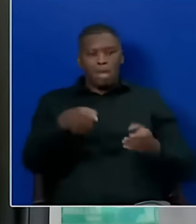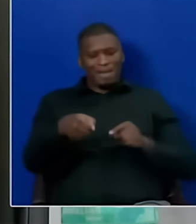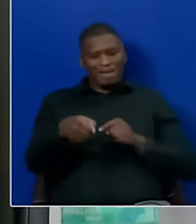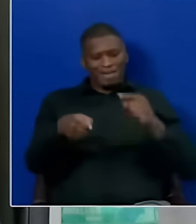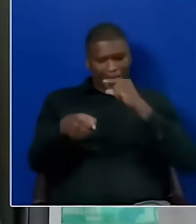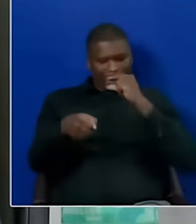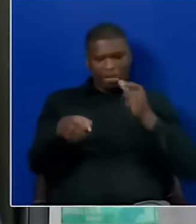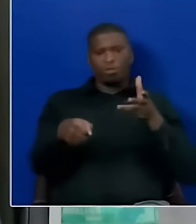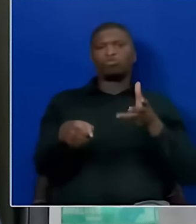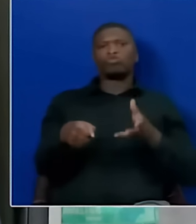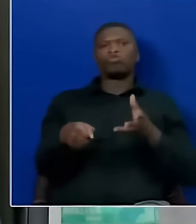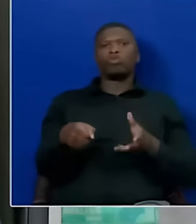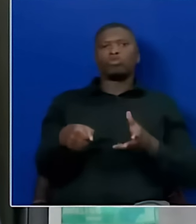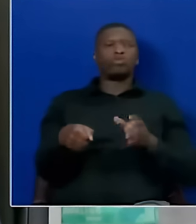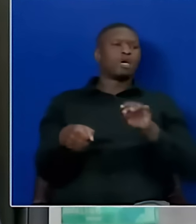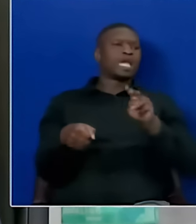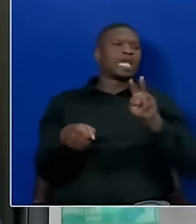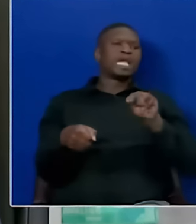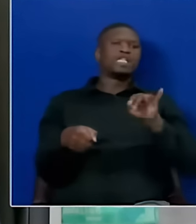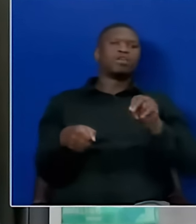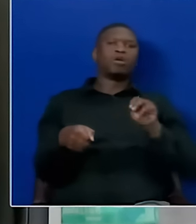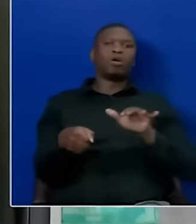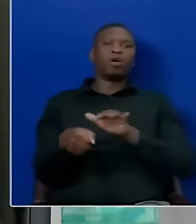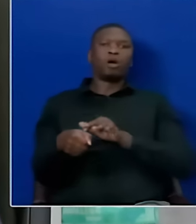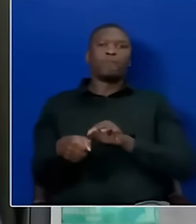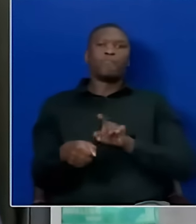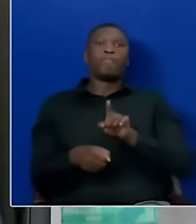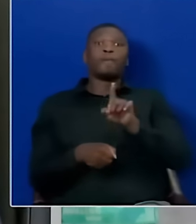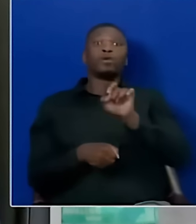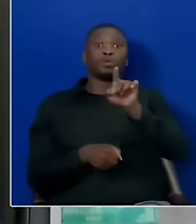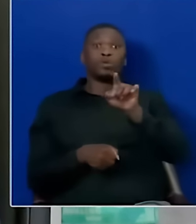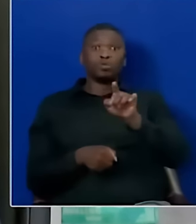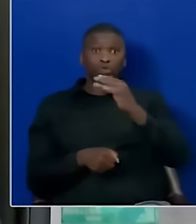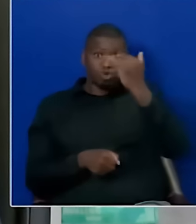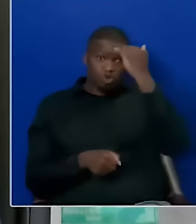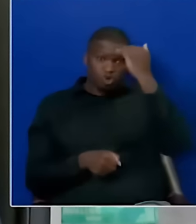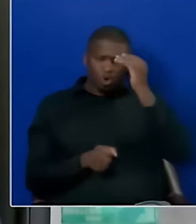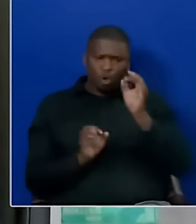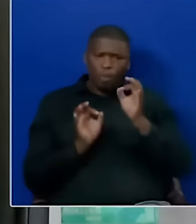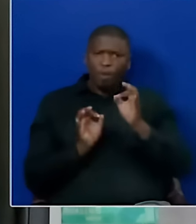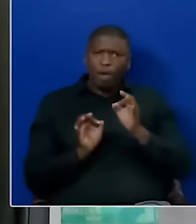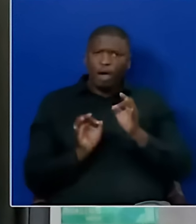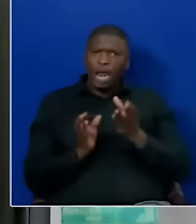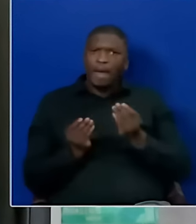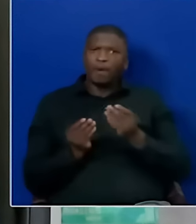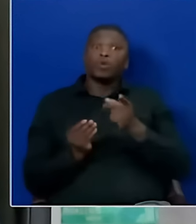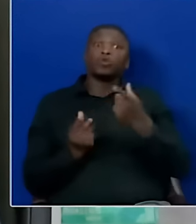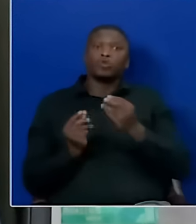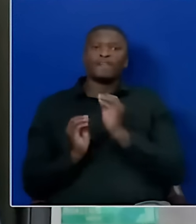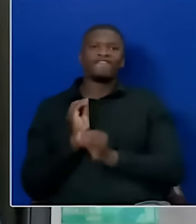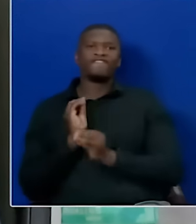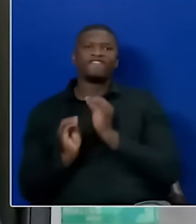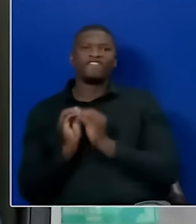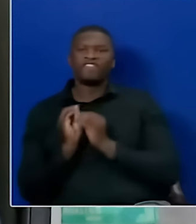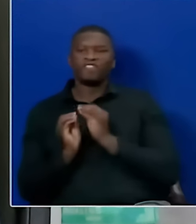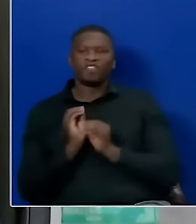alia. And you, knowing the correct case number, you write it according to how you know the correct case